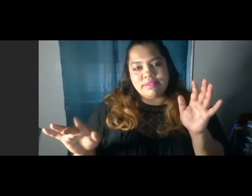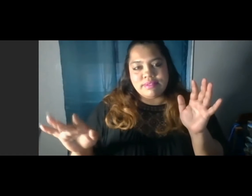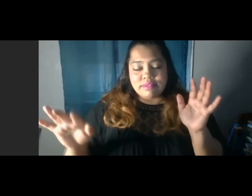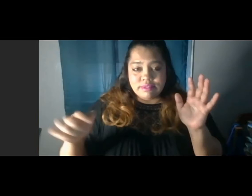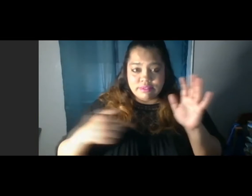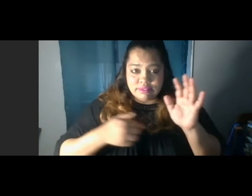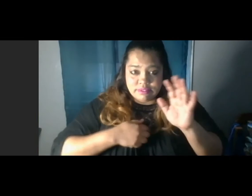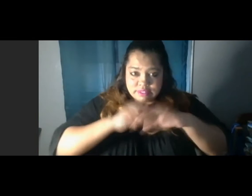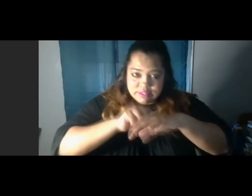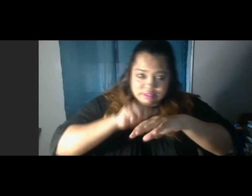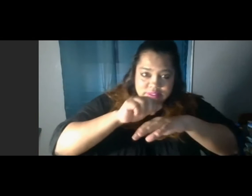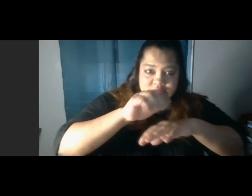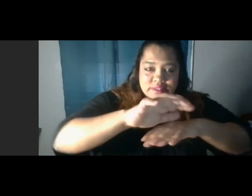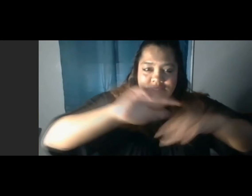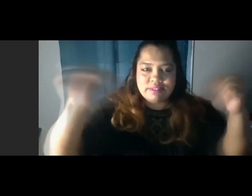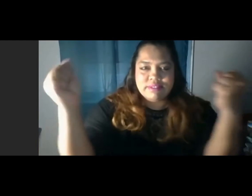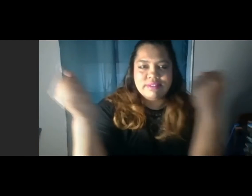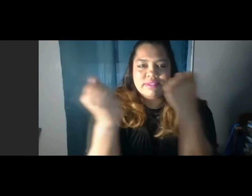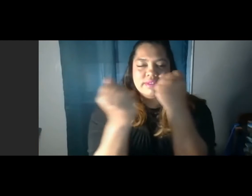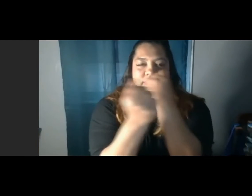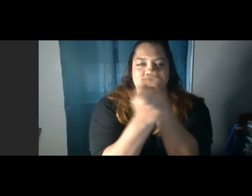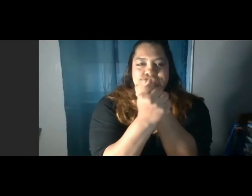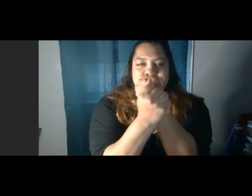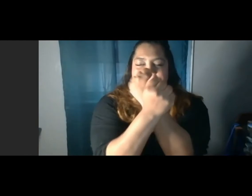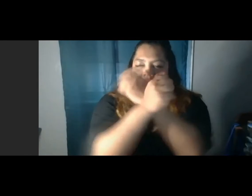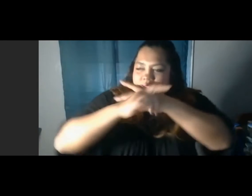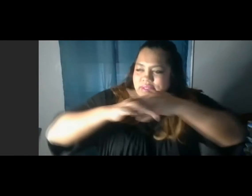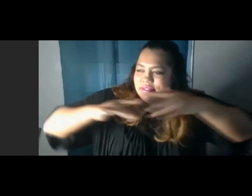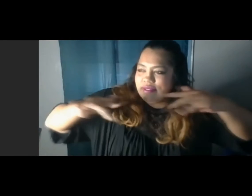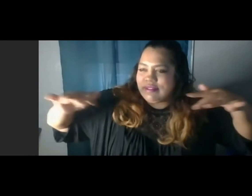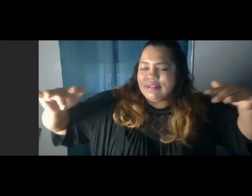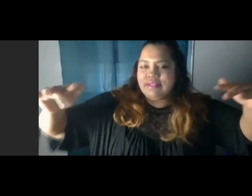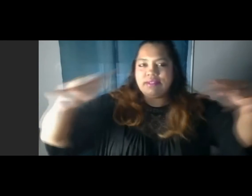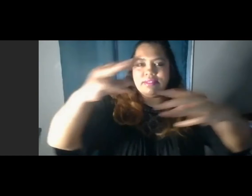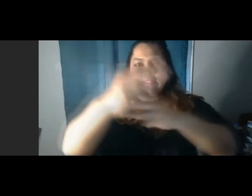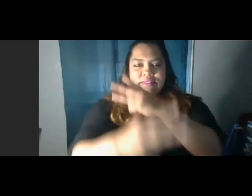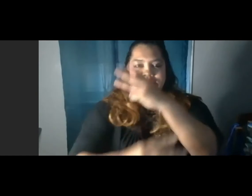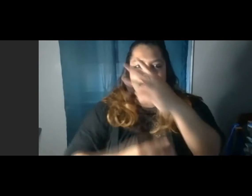I'm sending love all over the world.